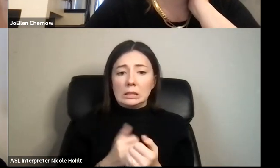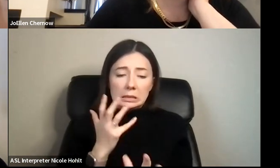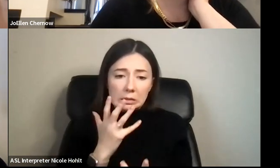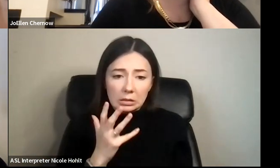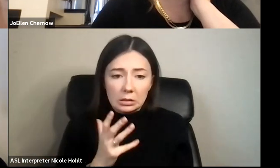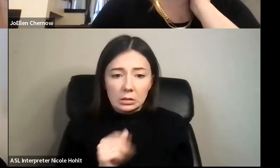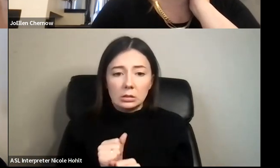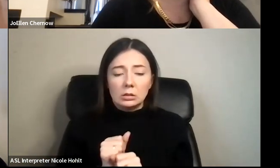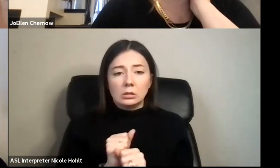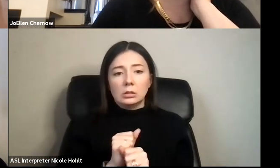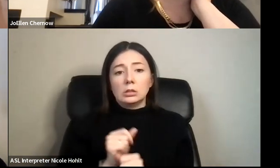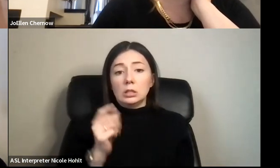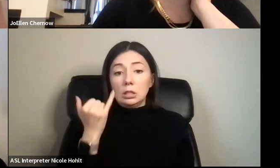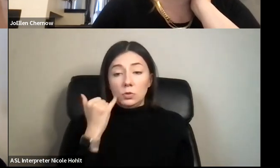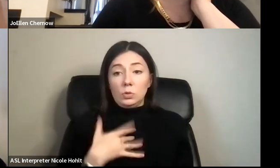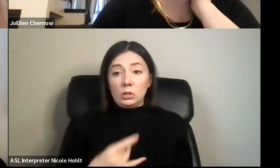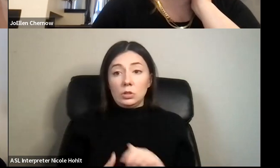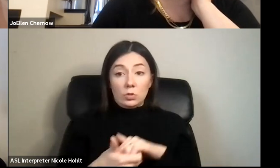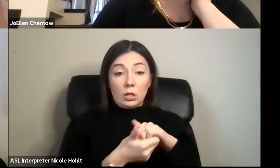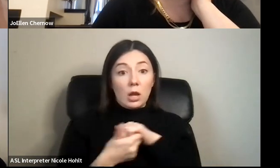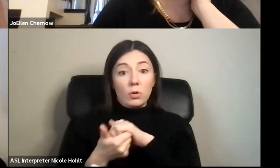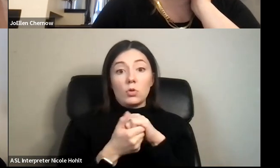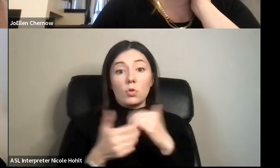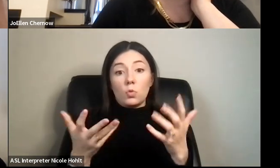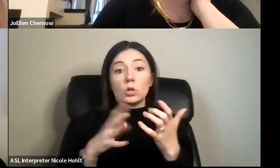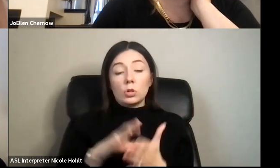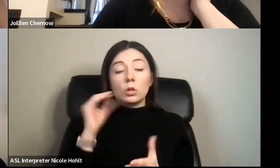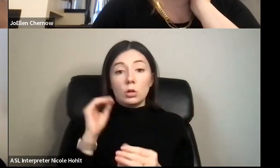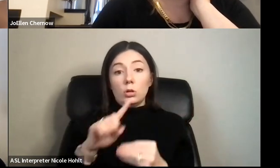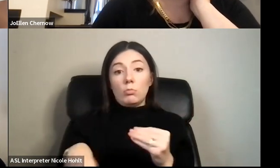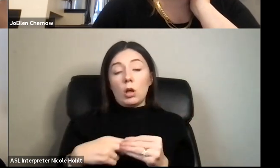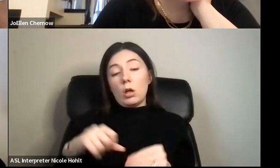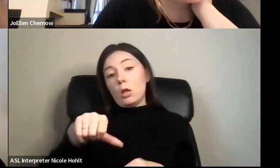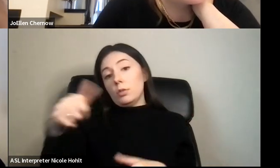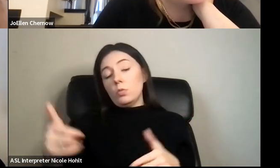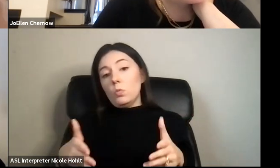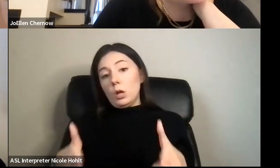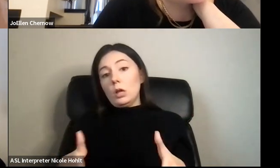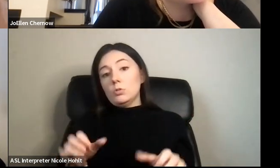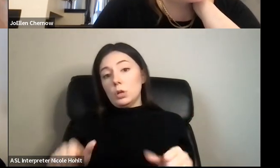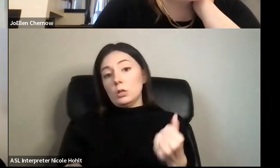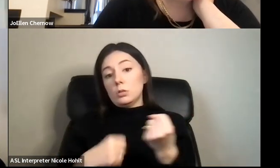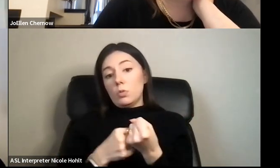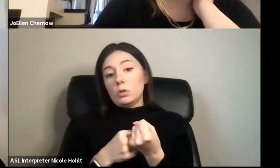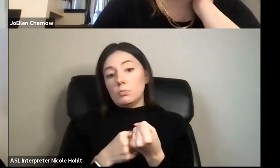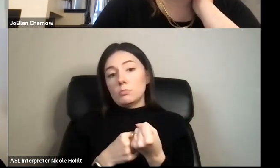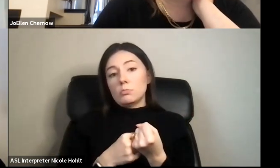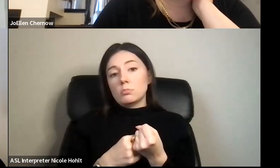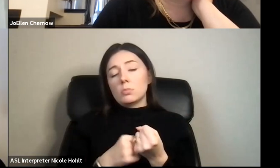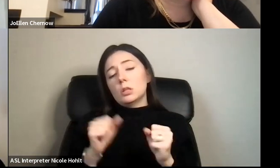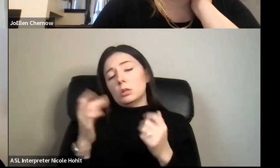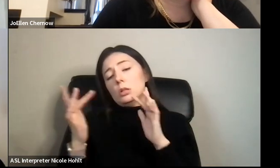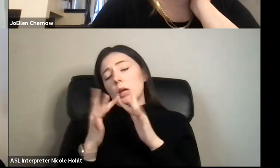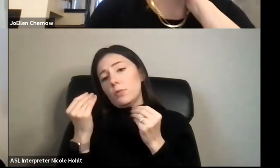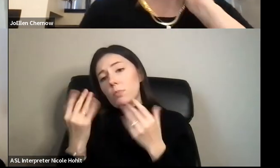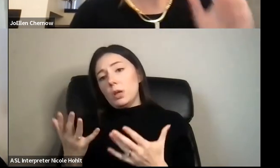to collaborate with them or want to learn about other ways you can support them, you know, their contact